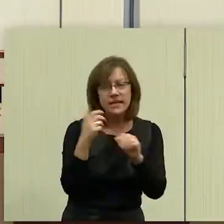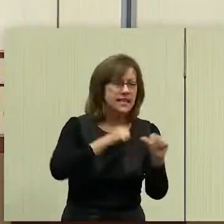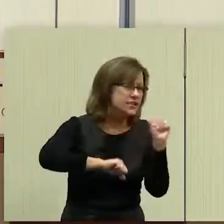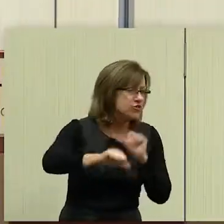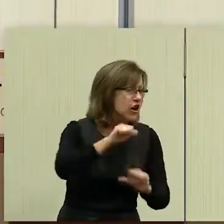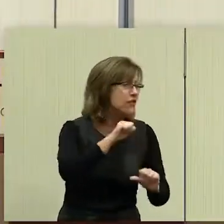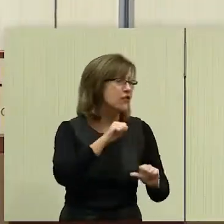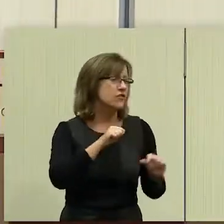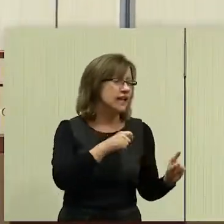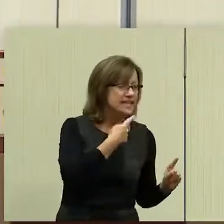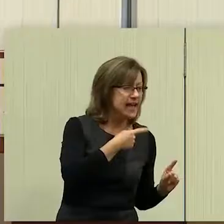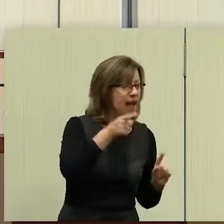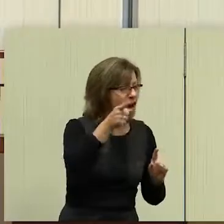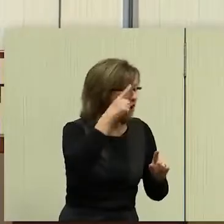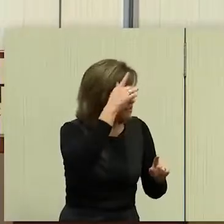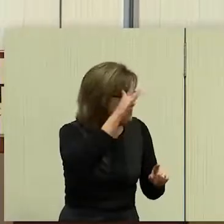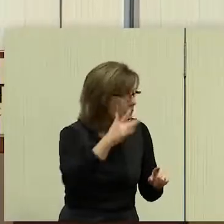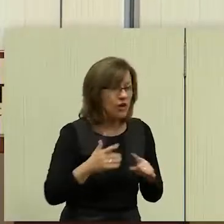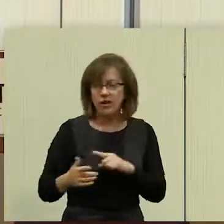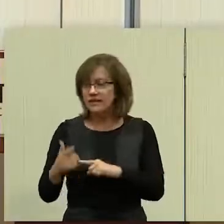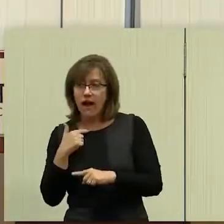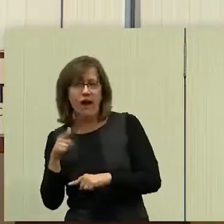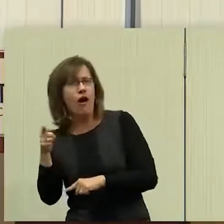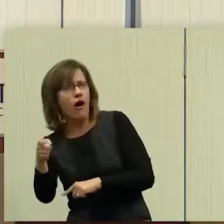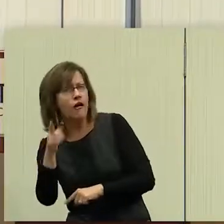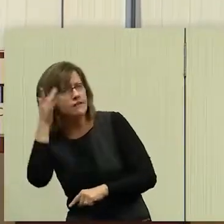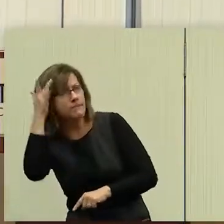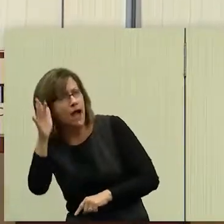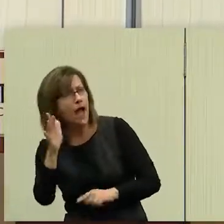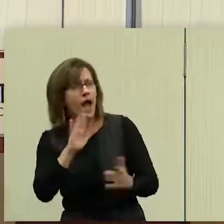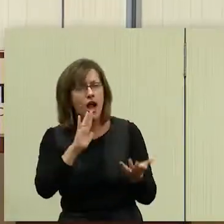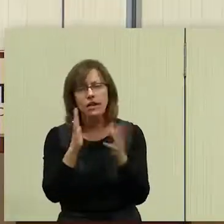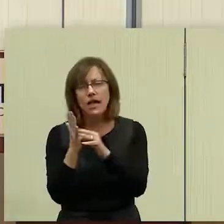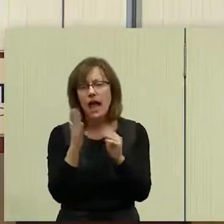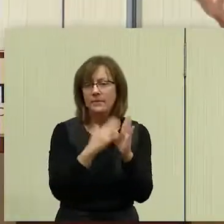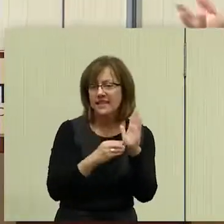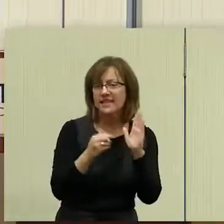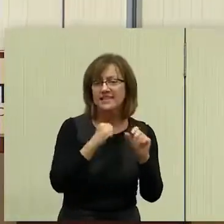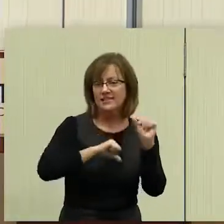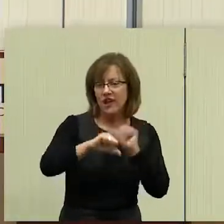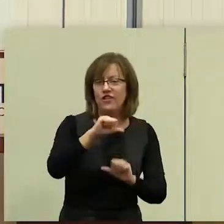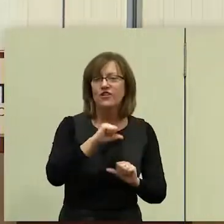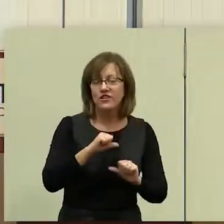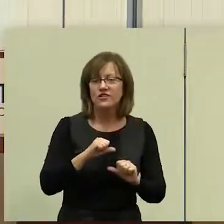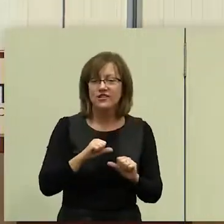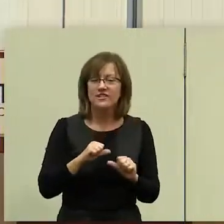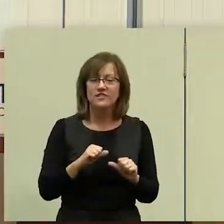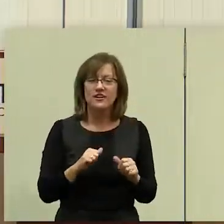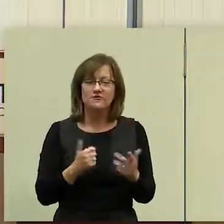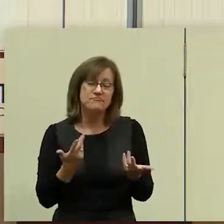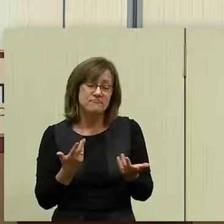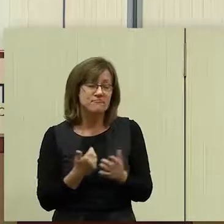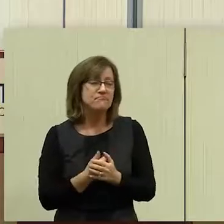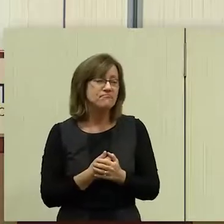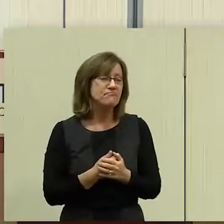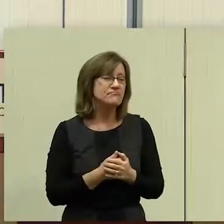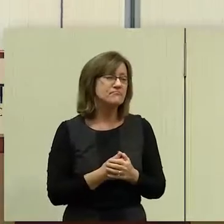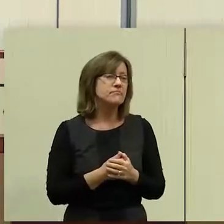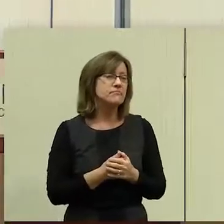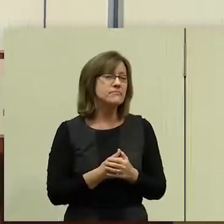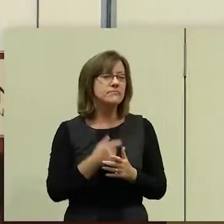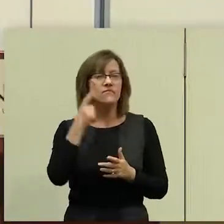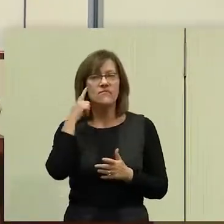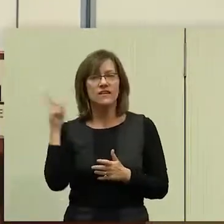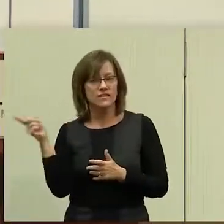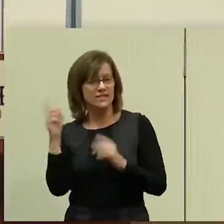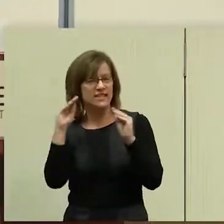other kids because they've heard those kind of things, that we give each other descriptive feedback, we get whatever you want to call it, praise, descriptive feedback. So I think